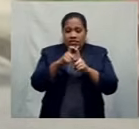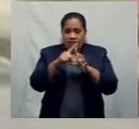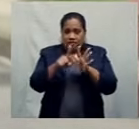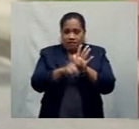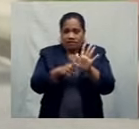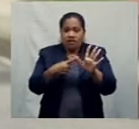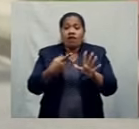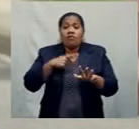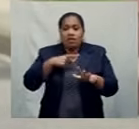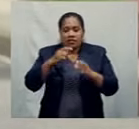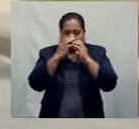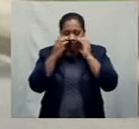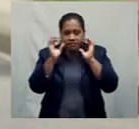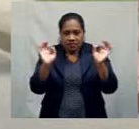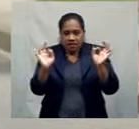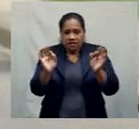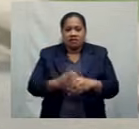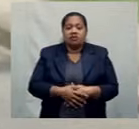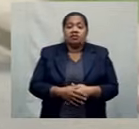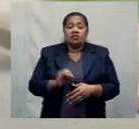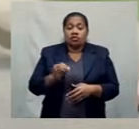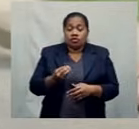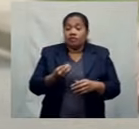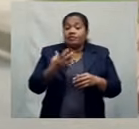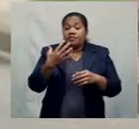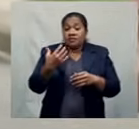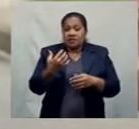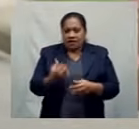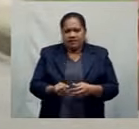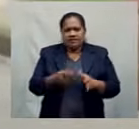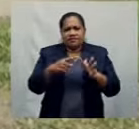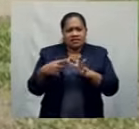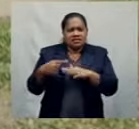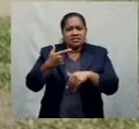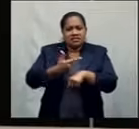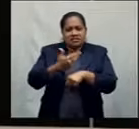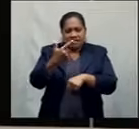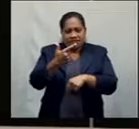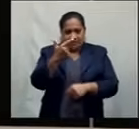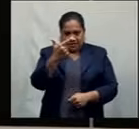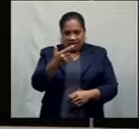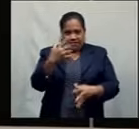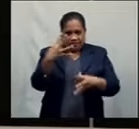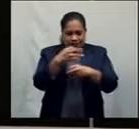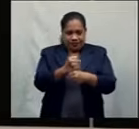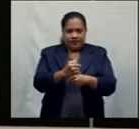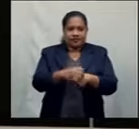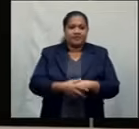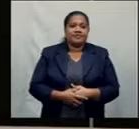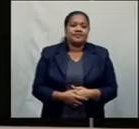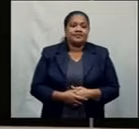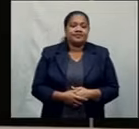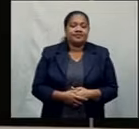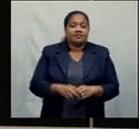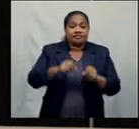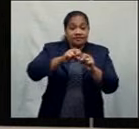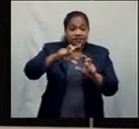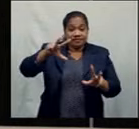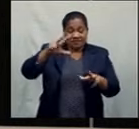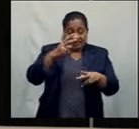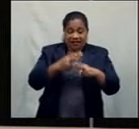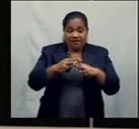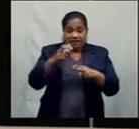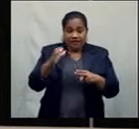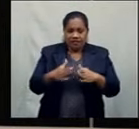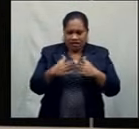reports in total, while the Eastern Division recorded 7 cases in total. A Vanualevu farmer has